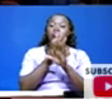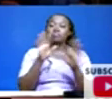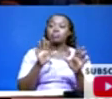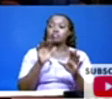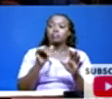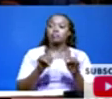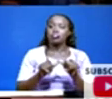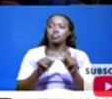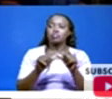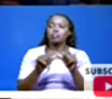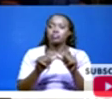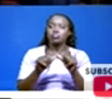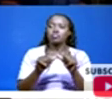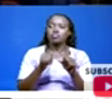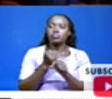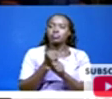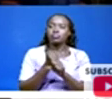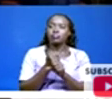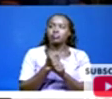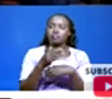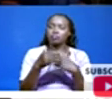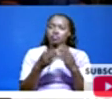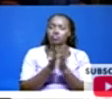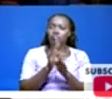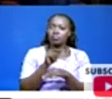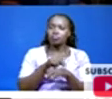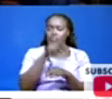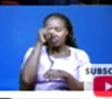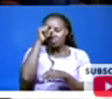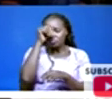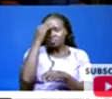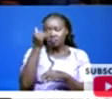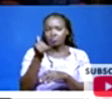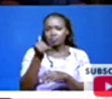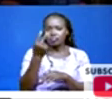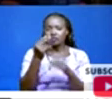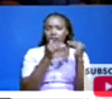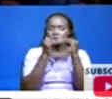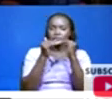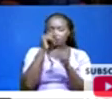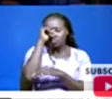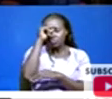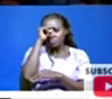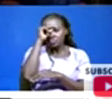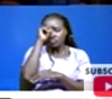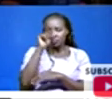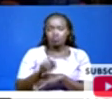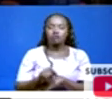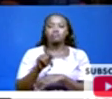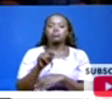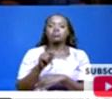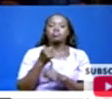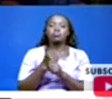will continue to work closely with the national government because the two levels of government cannot afford